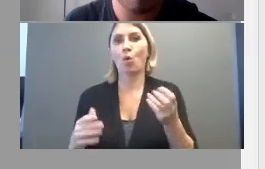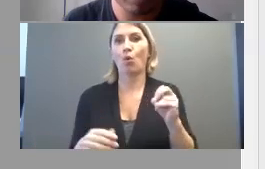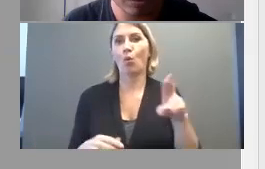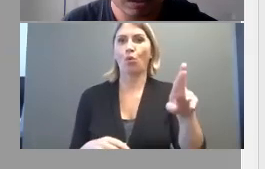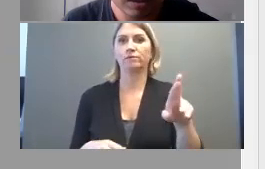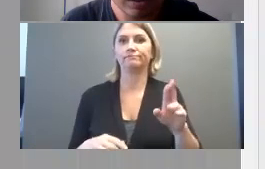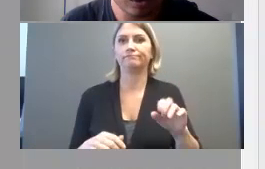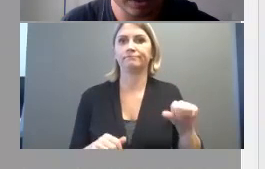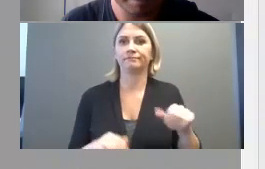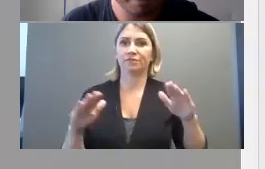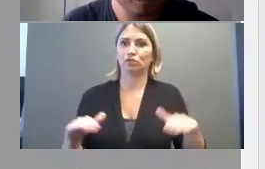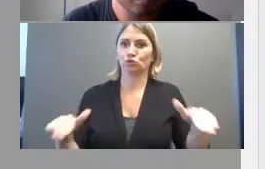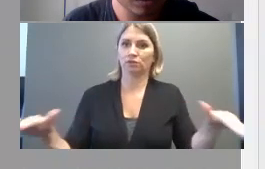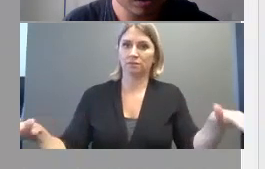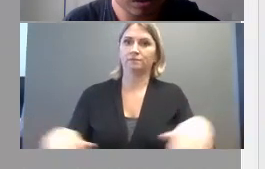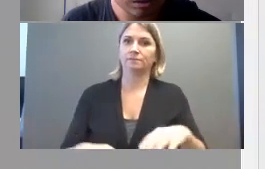right? Okay.